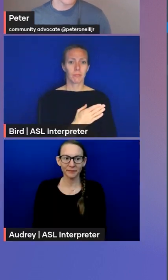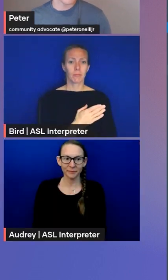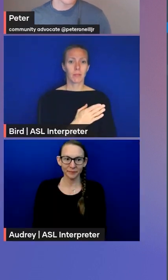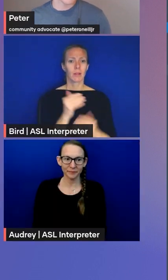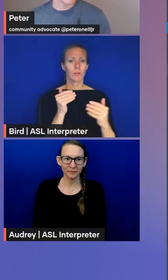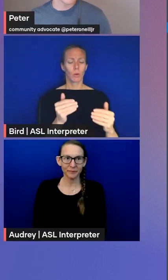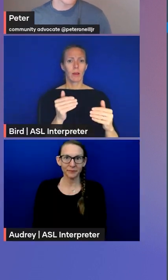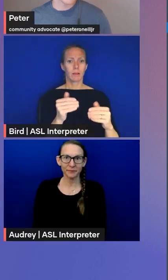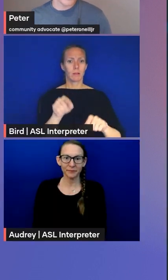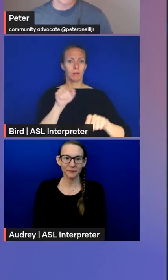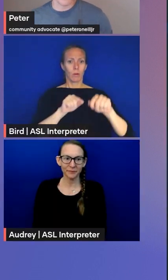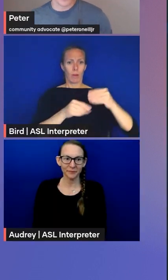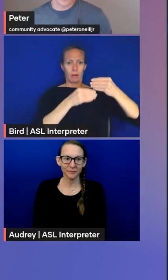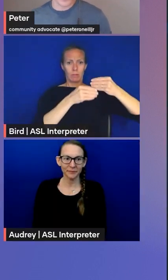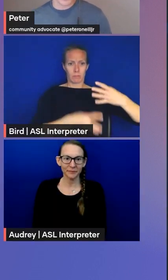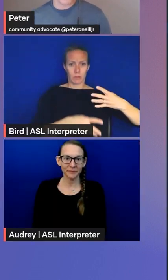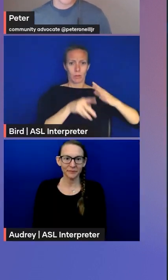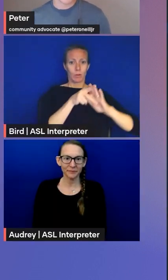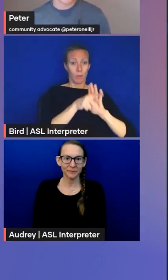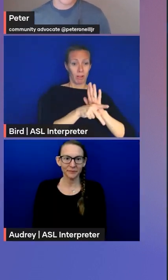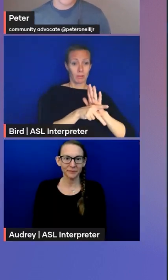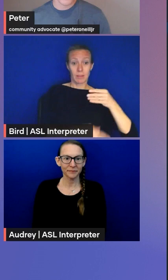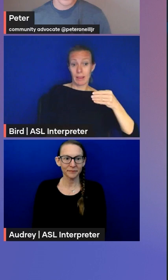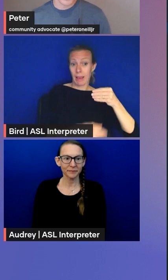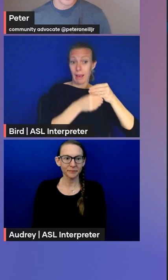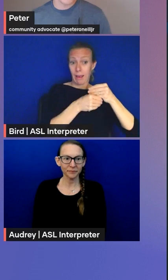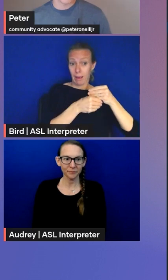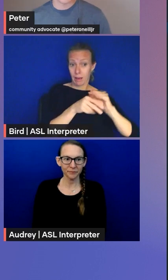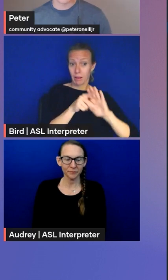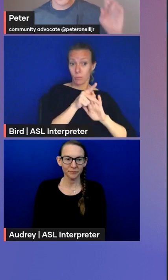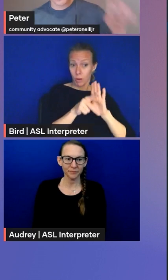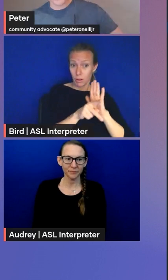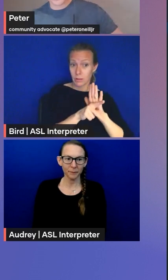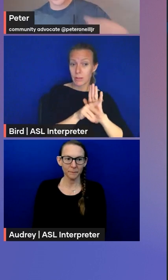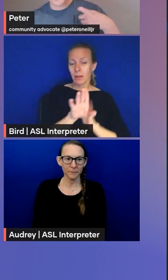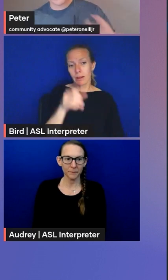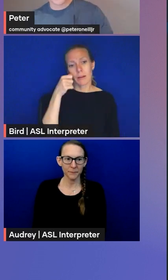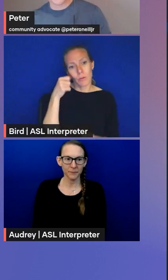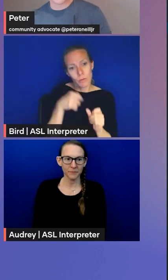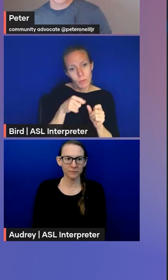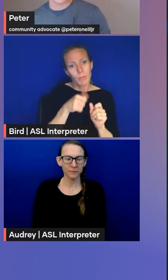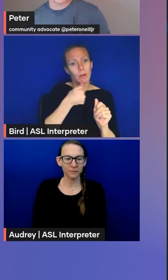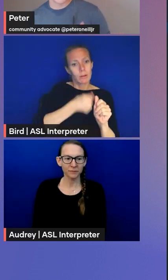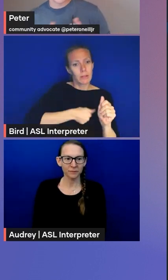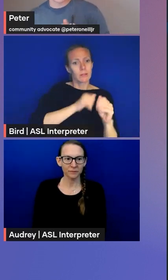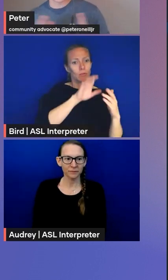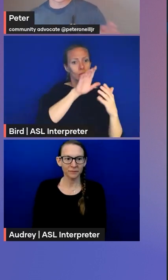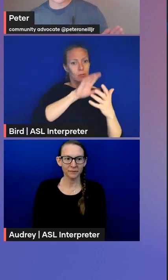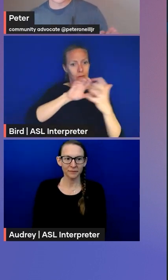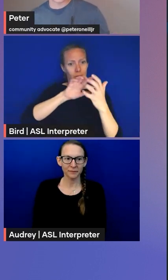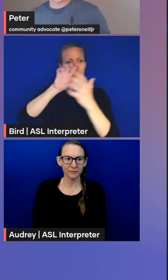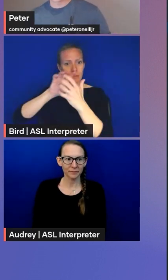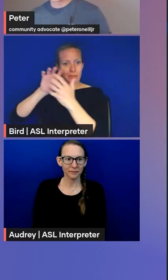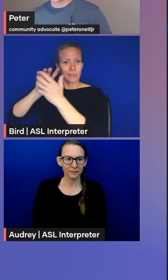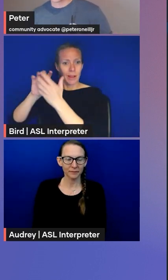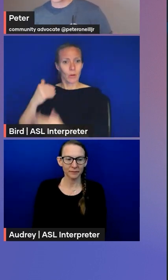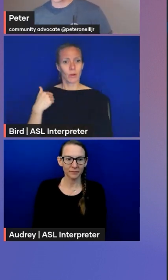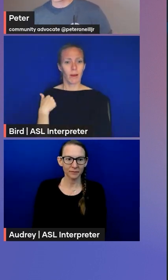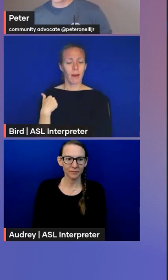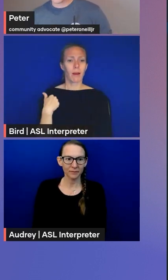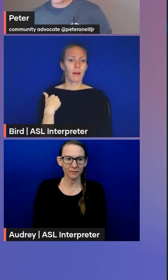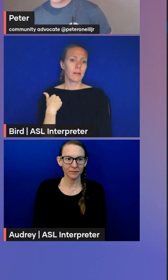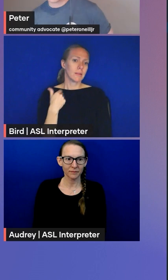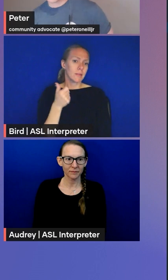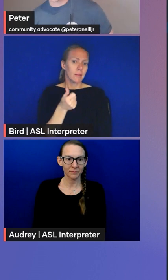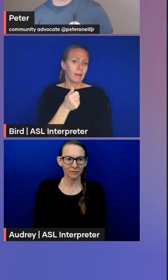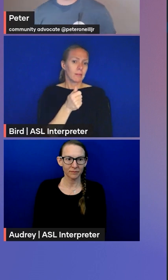these policies. Let's add a policy. And remember, each of the clouds has a defined